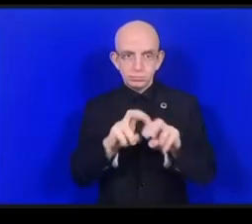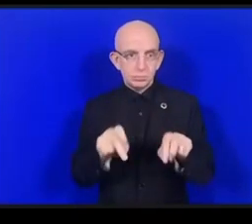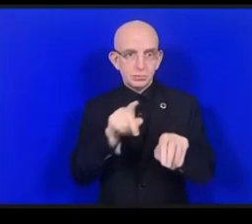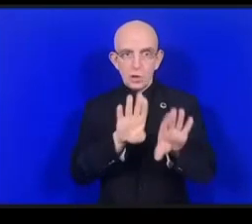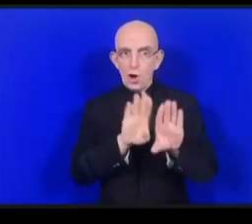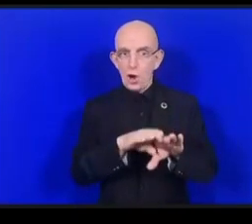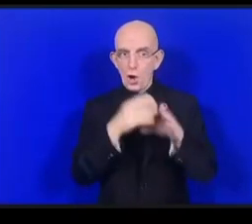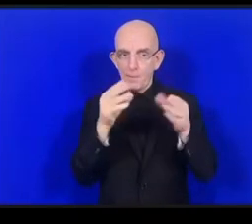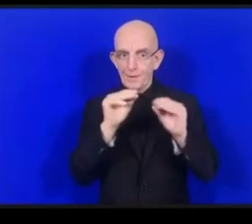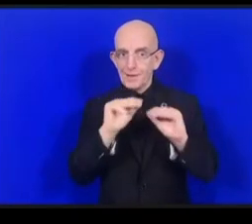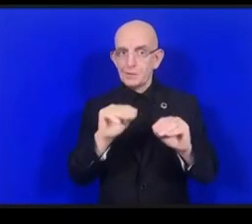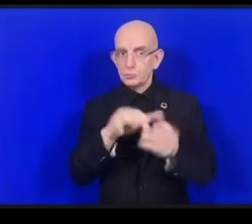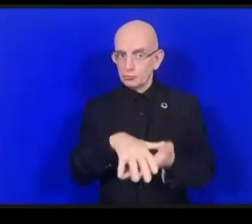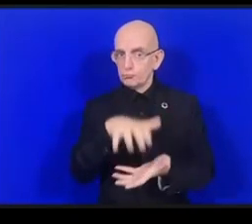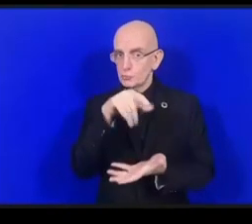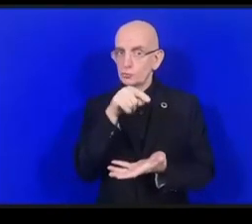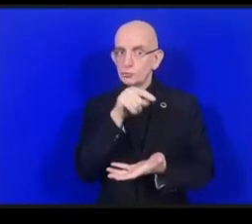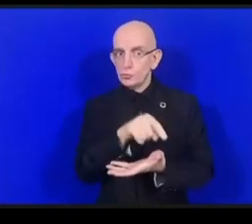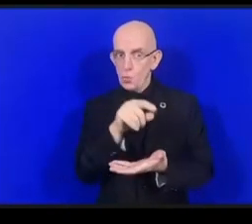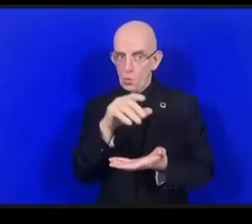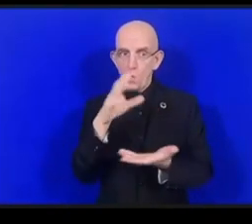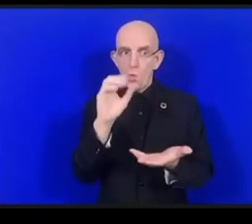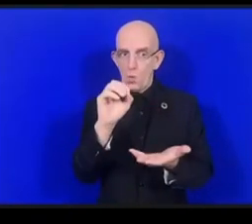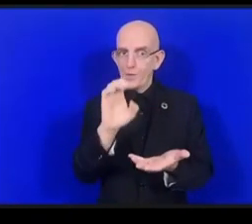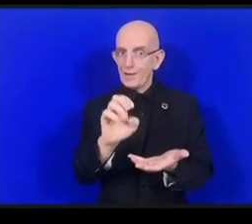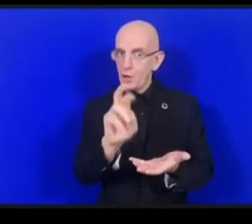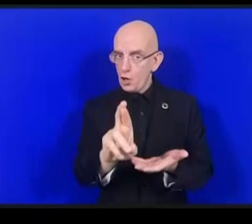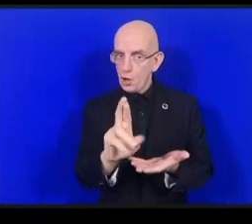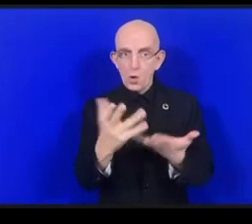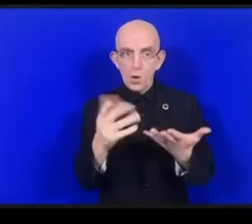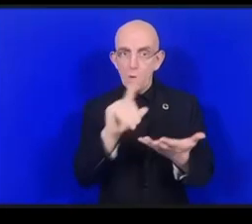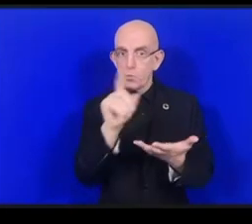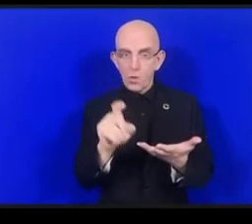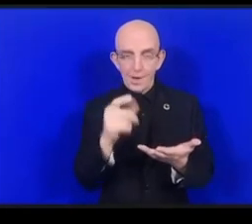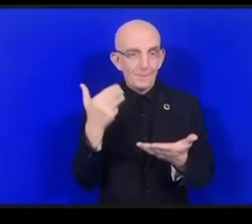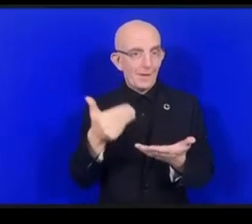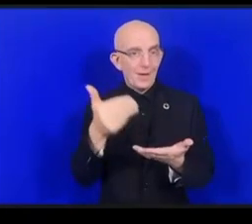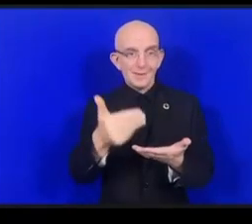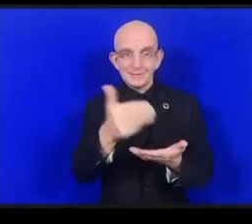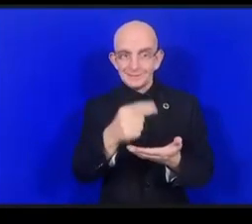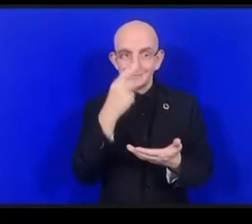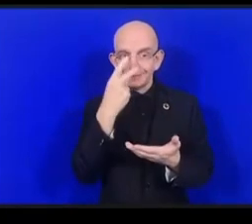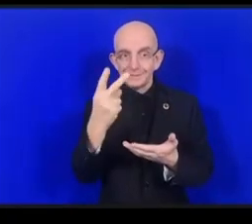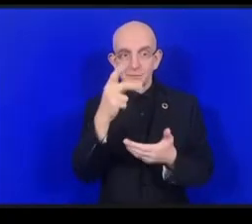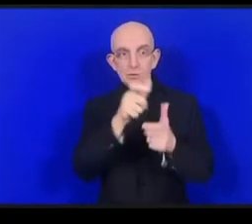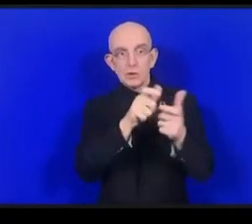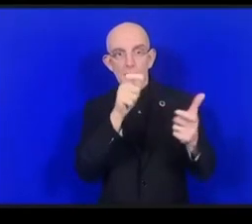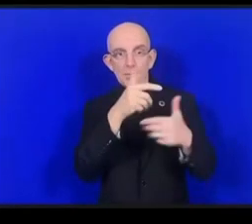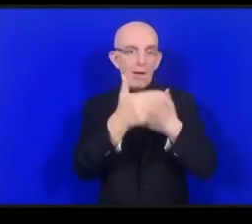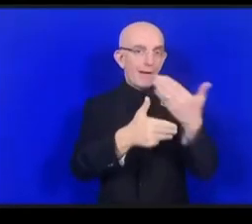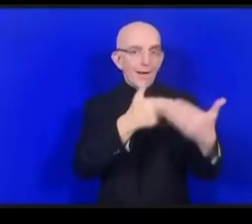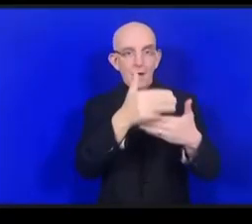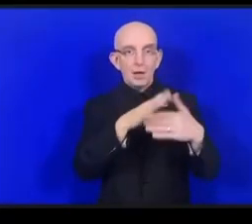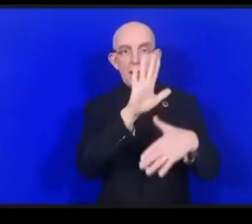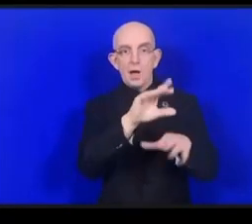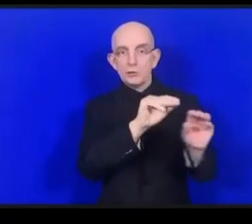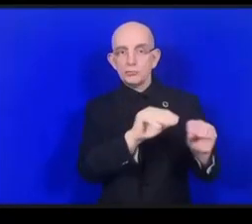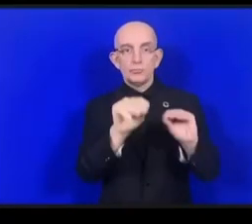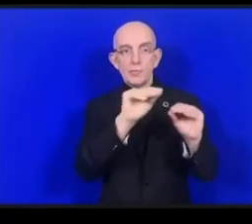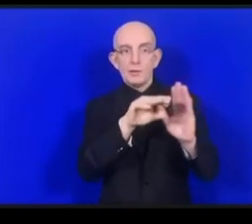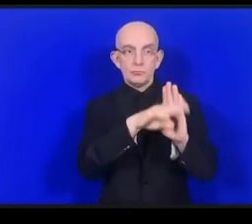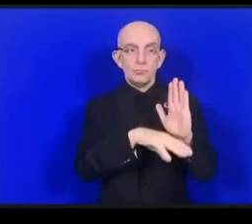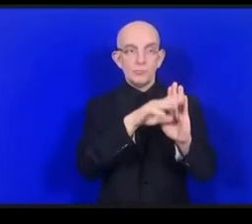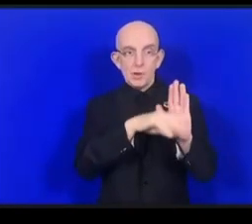around cybersecurity, but then that becomes private and commercial. We need this to be openly licensed. So there's a community of people